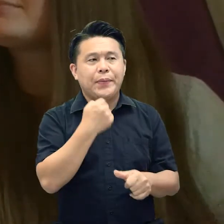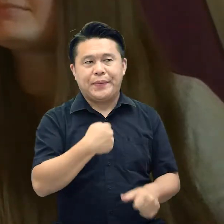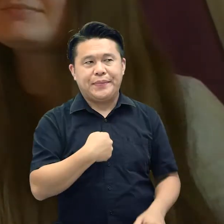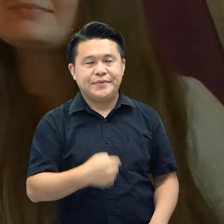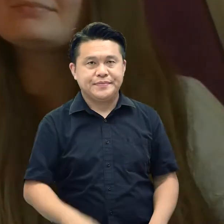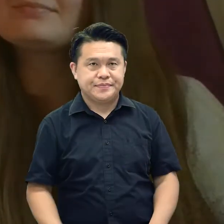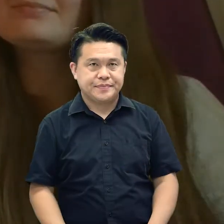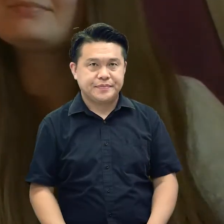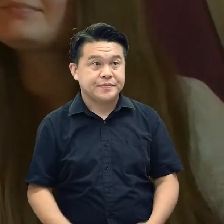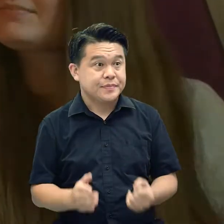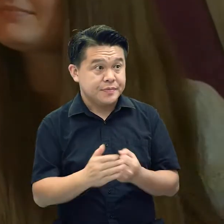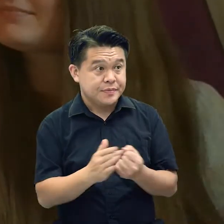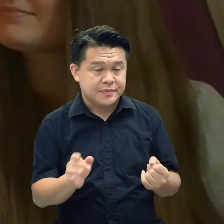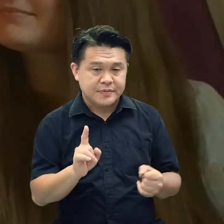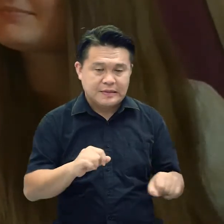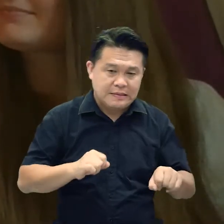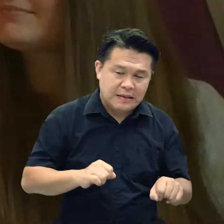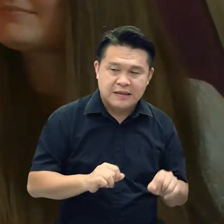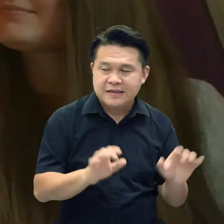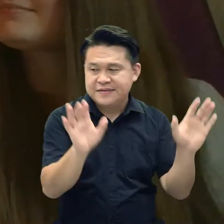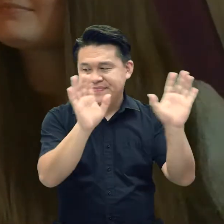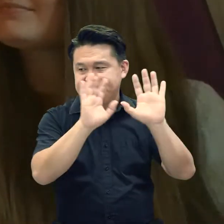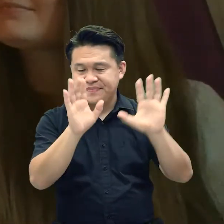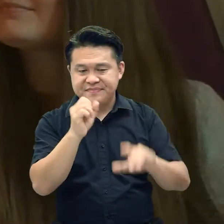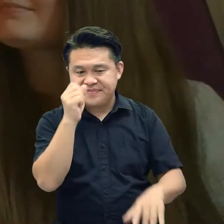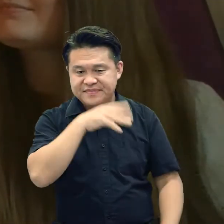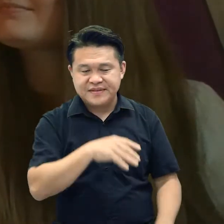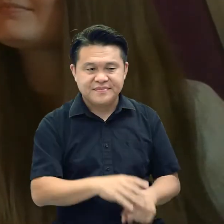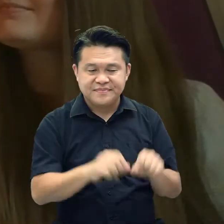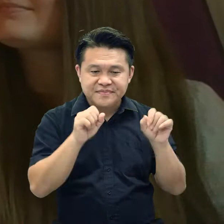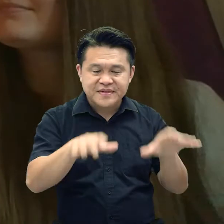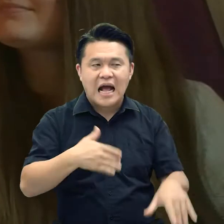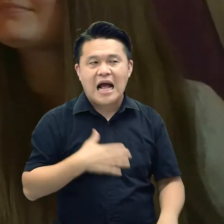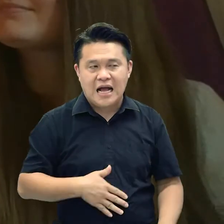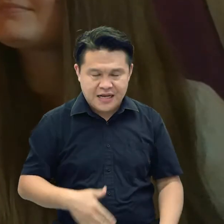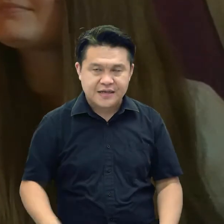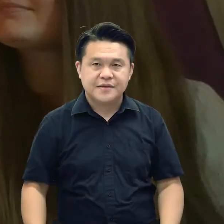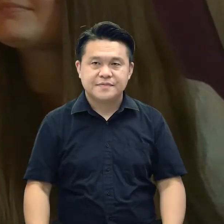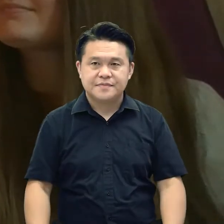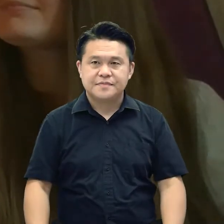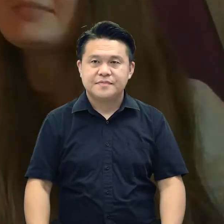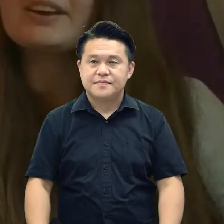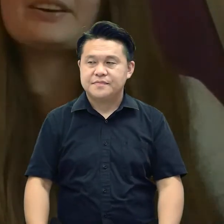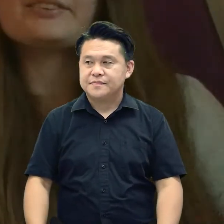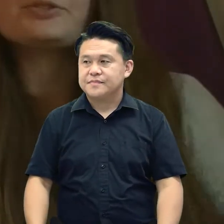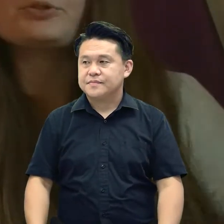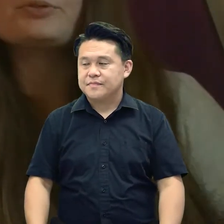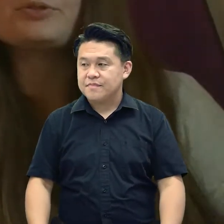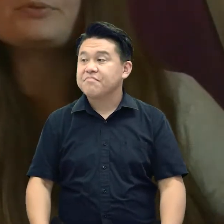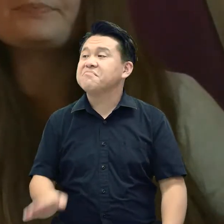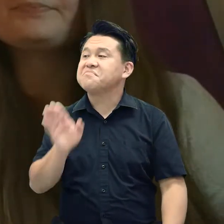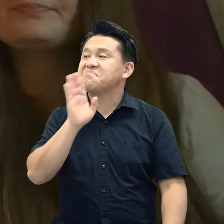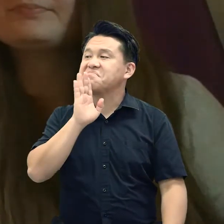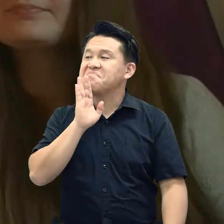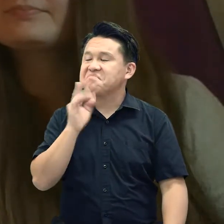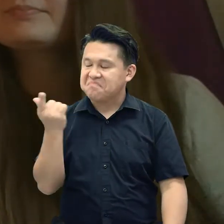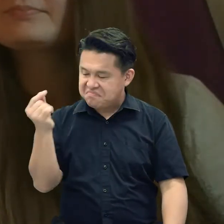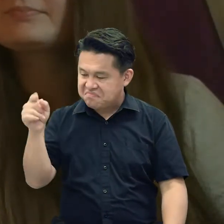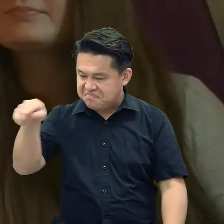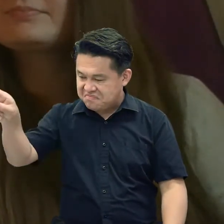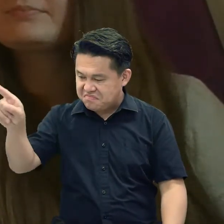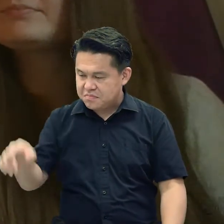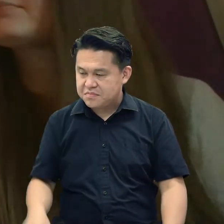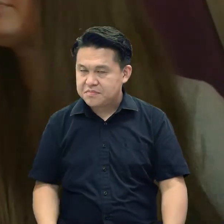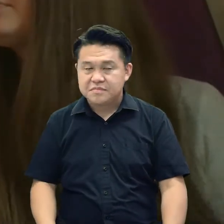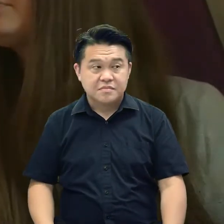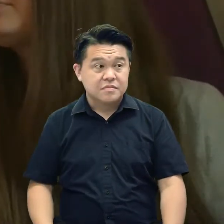foreigner, basically. So we knew that it was no use to do something about it. True.